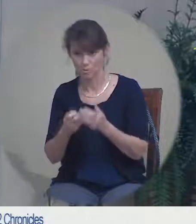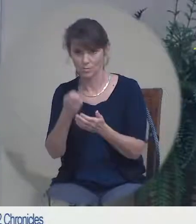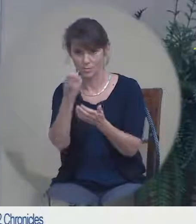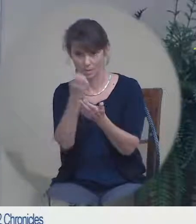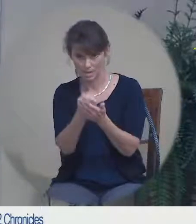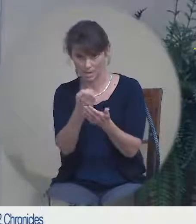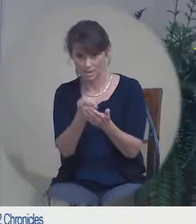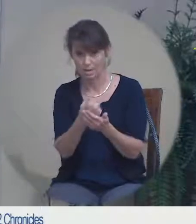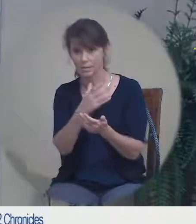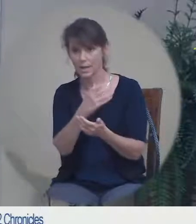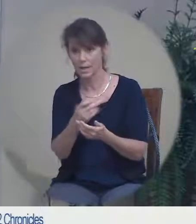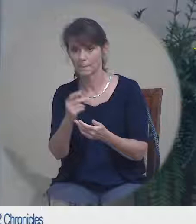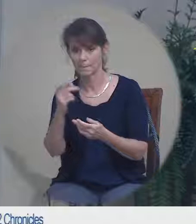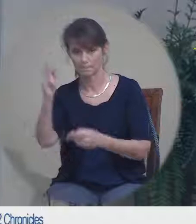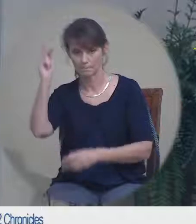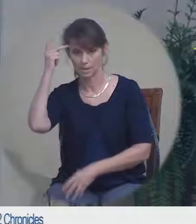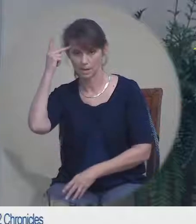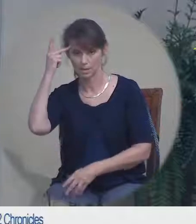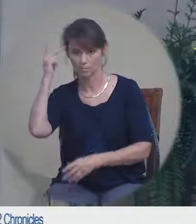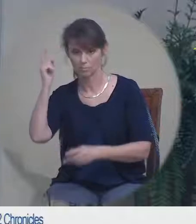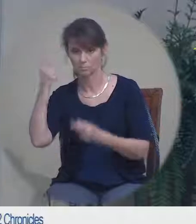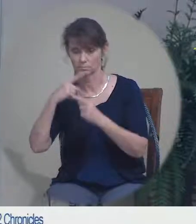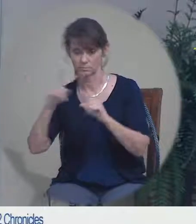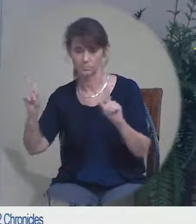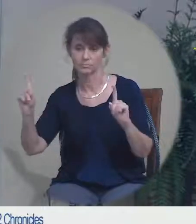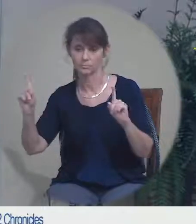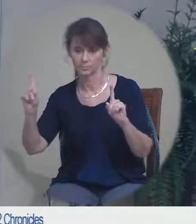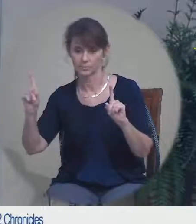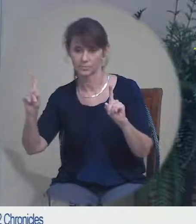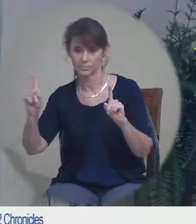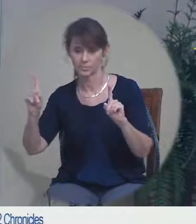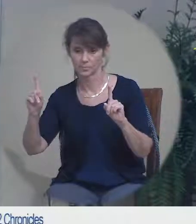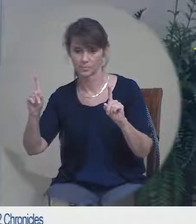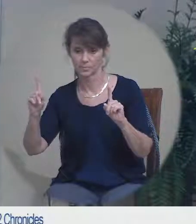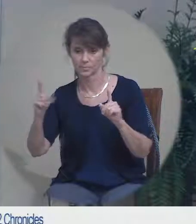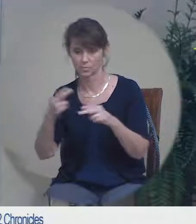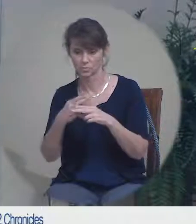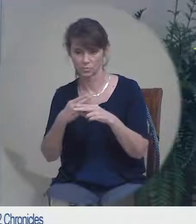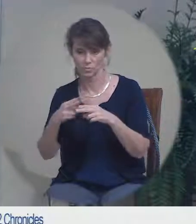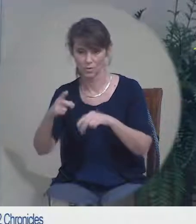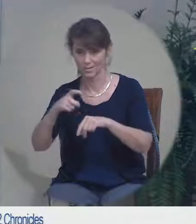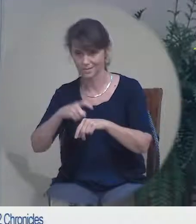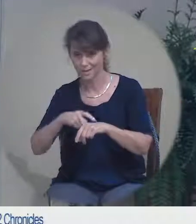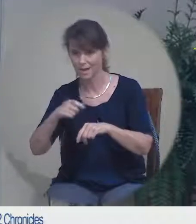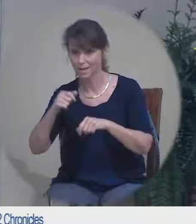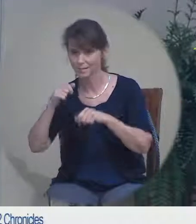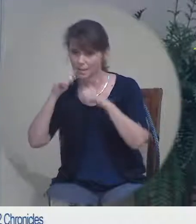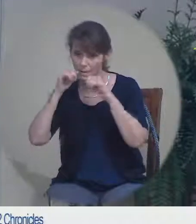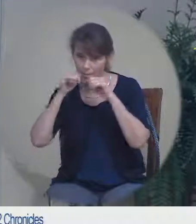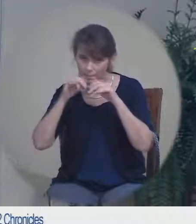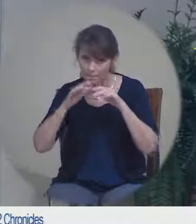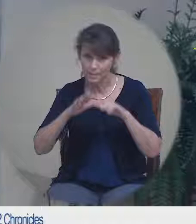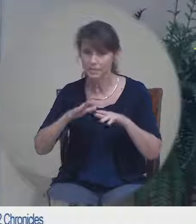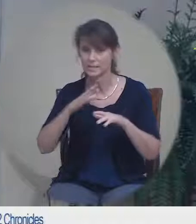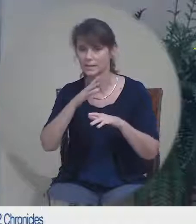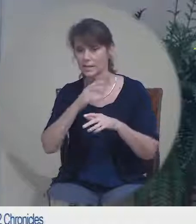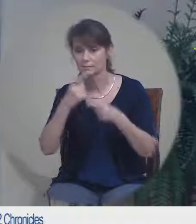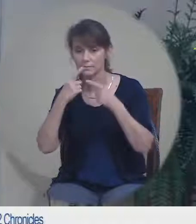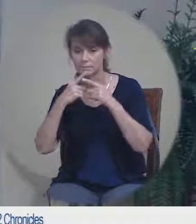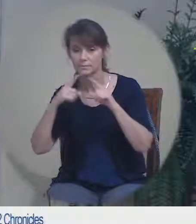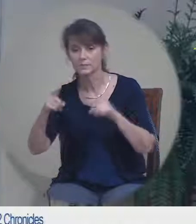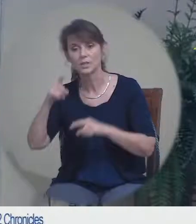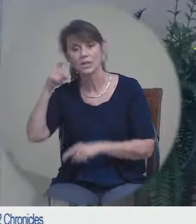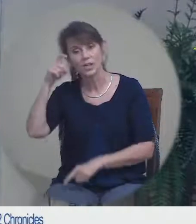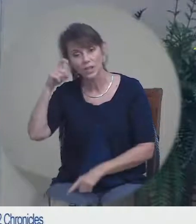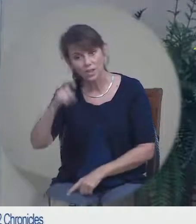and politically. And they had this period of blessing and respite that should have caused them to